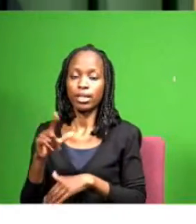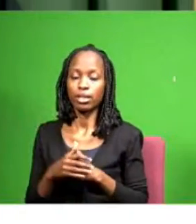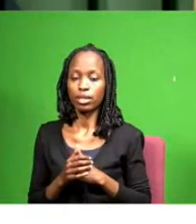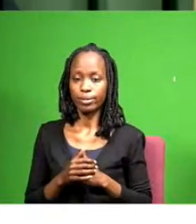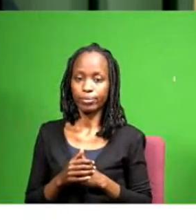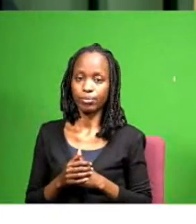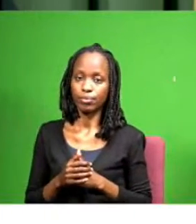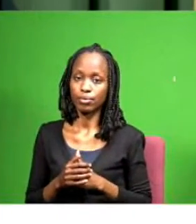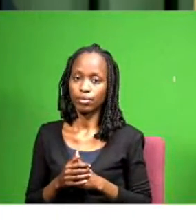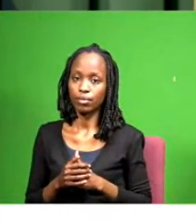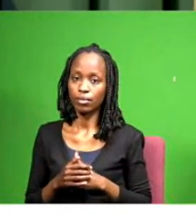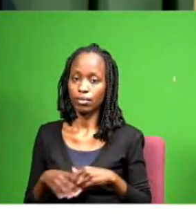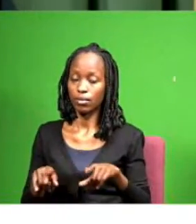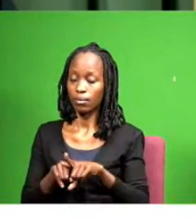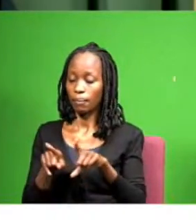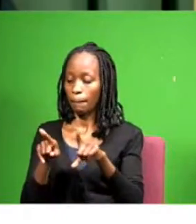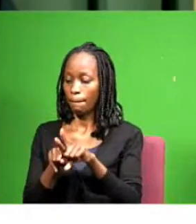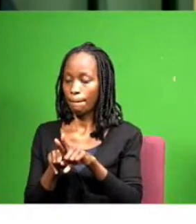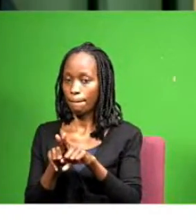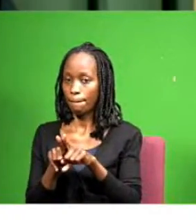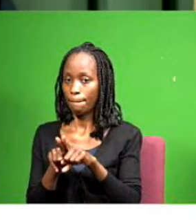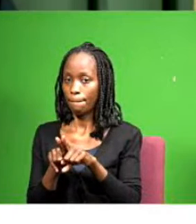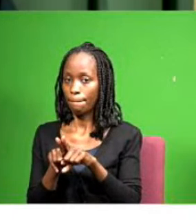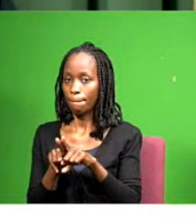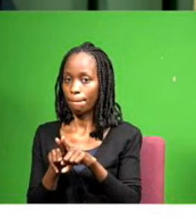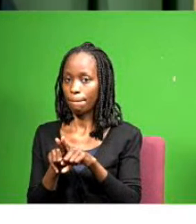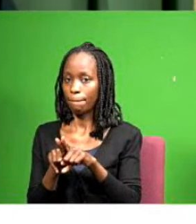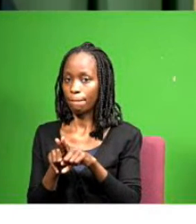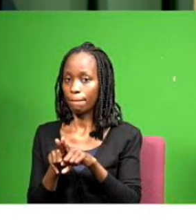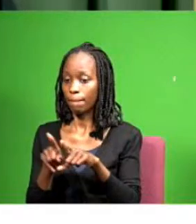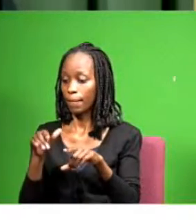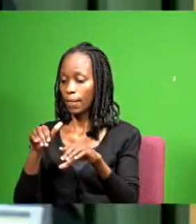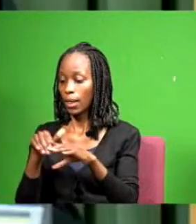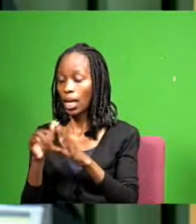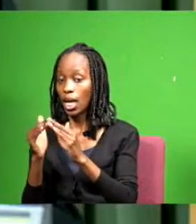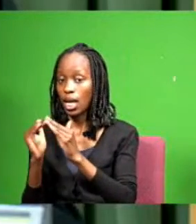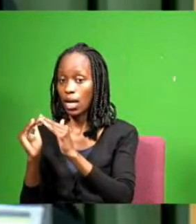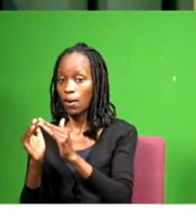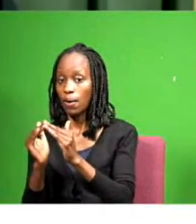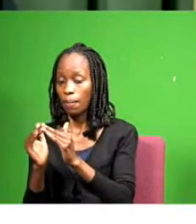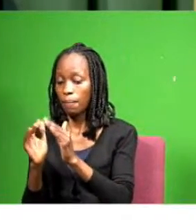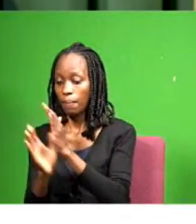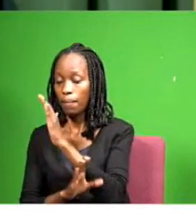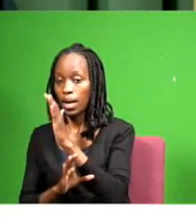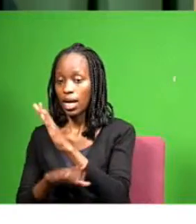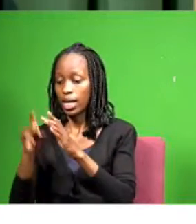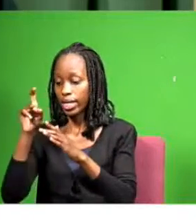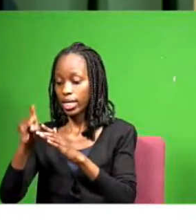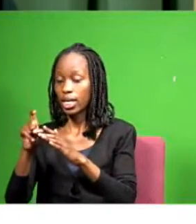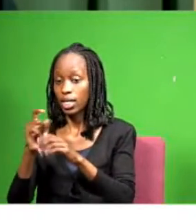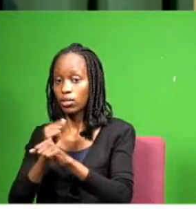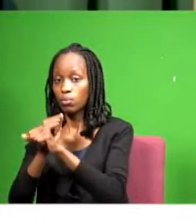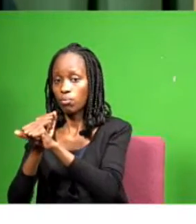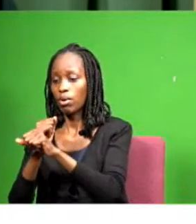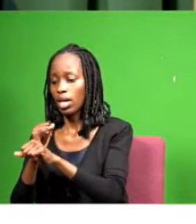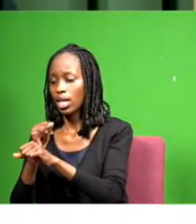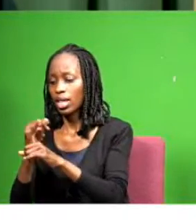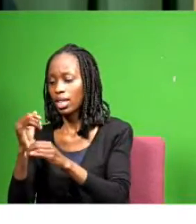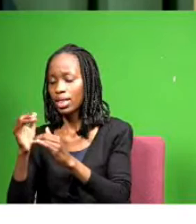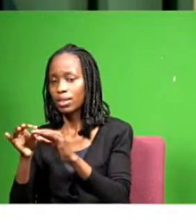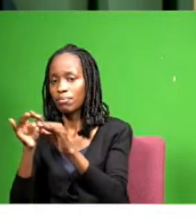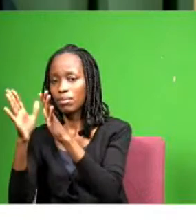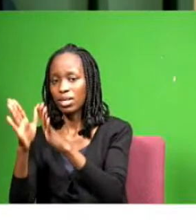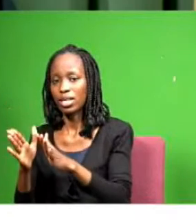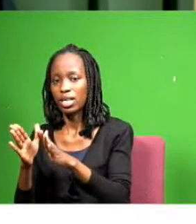and institutional independence of the judiciary in a democratic state should be jealously guarded, and before any constitutional